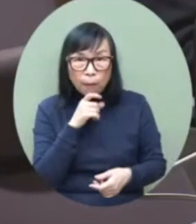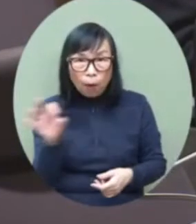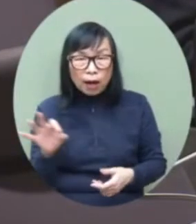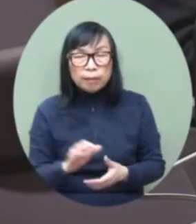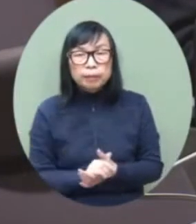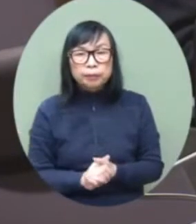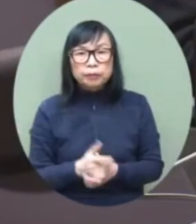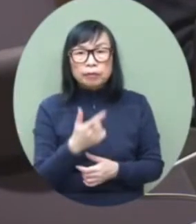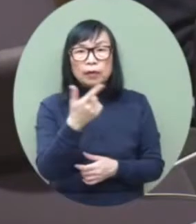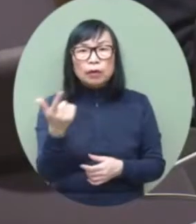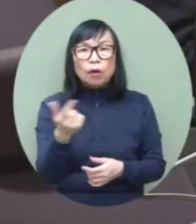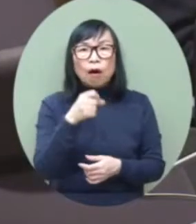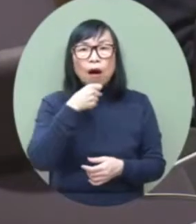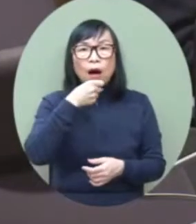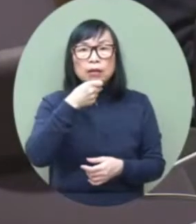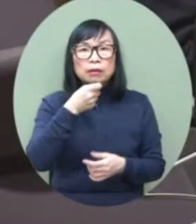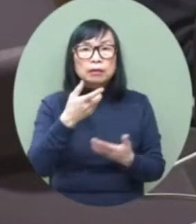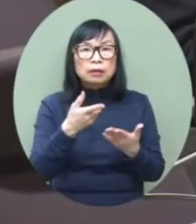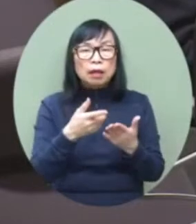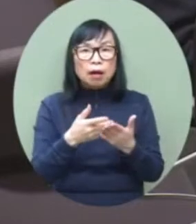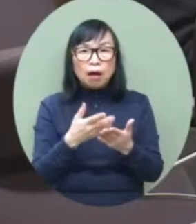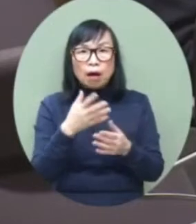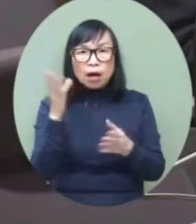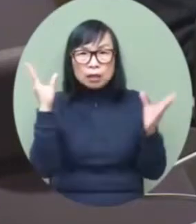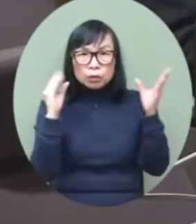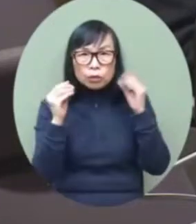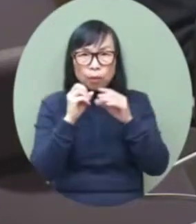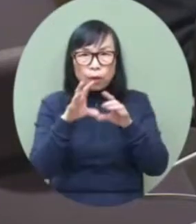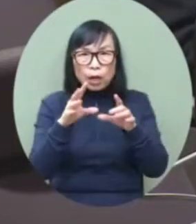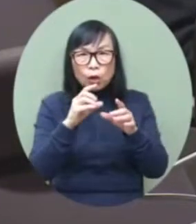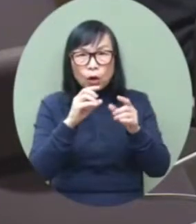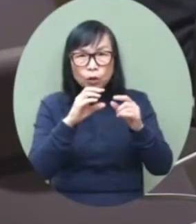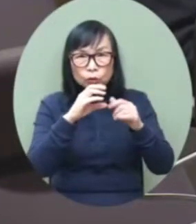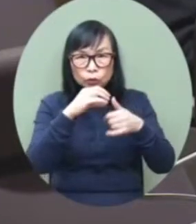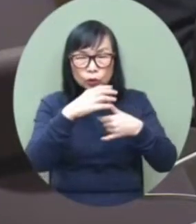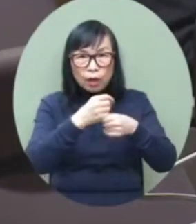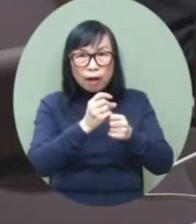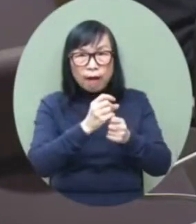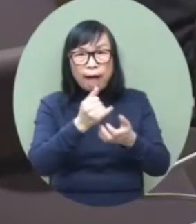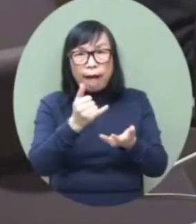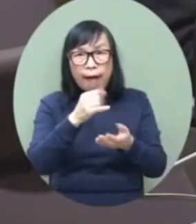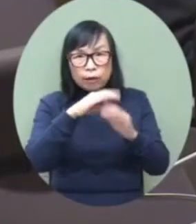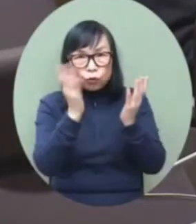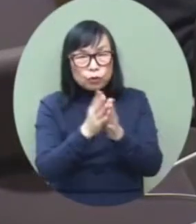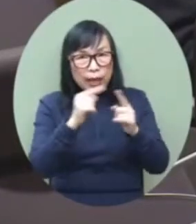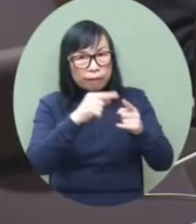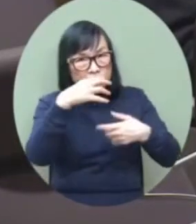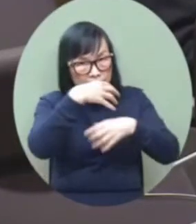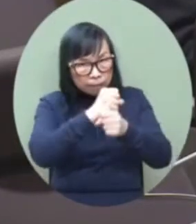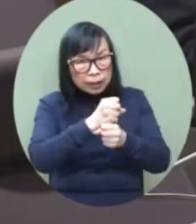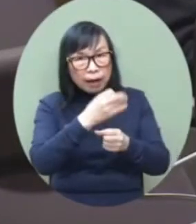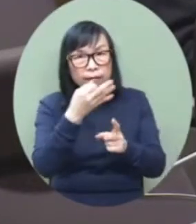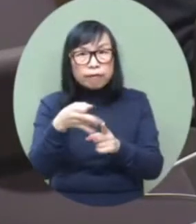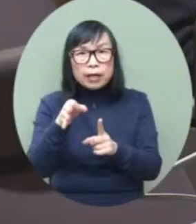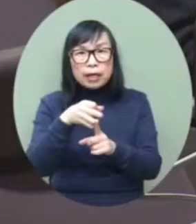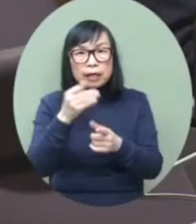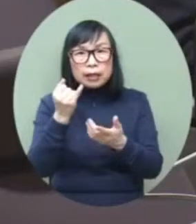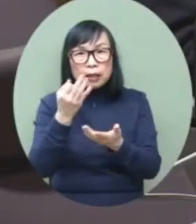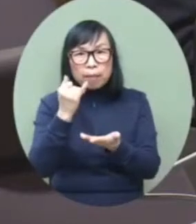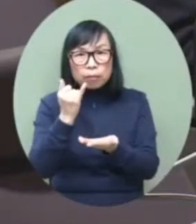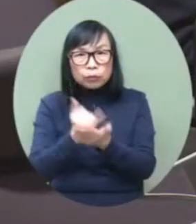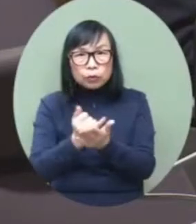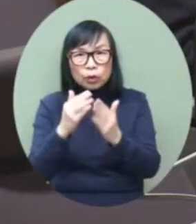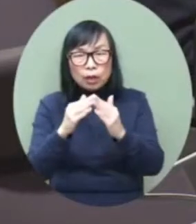were there deceased who were waiting in the tents? There are some media reports that there will be